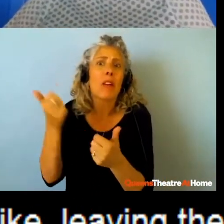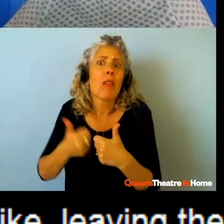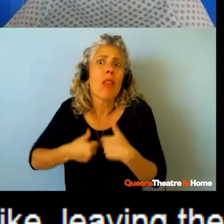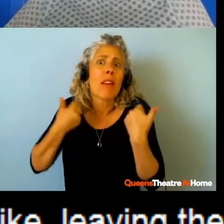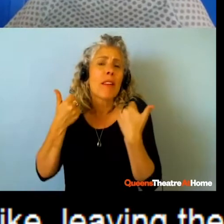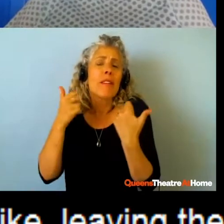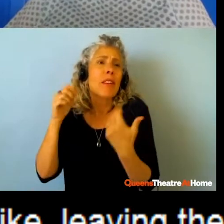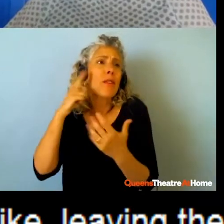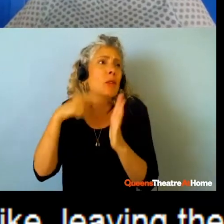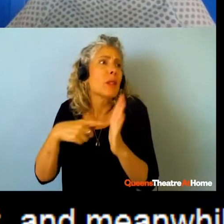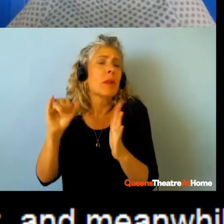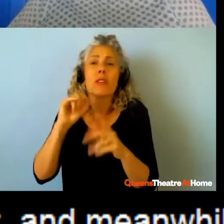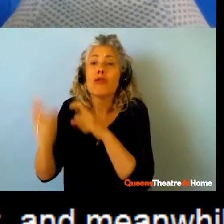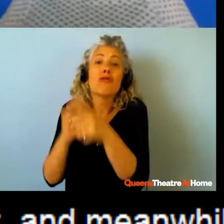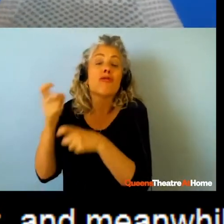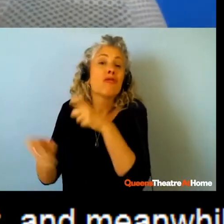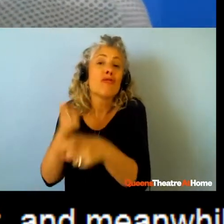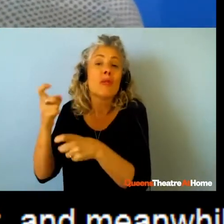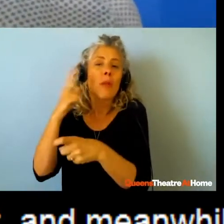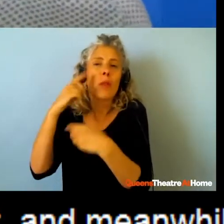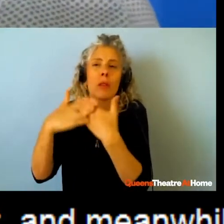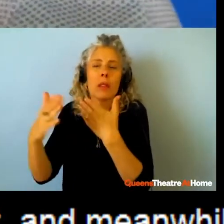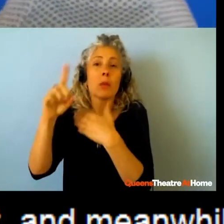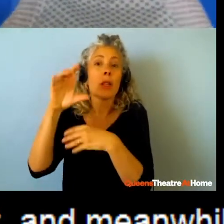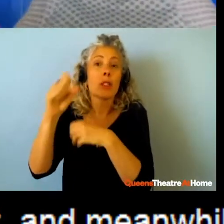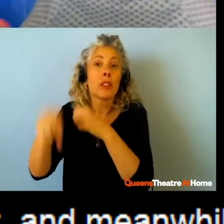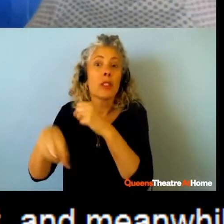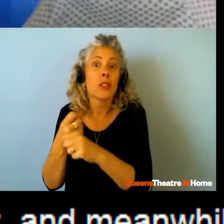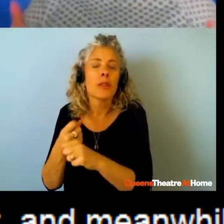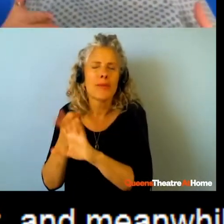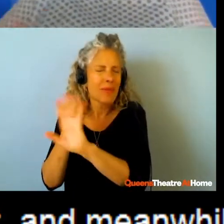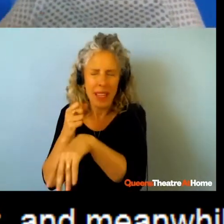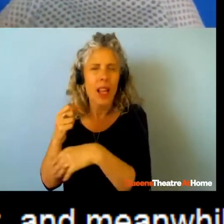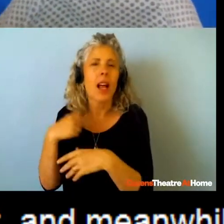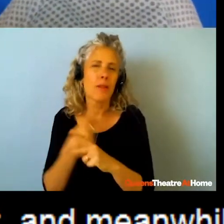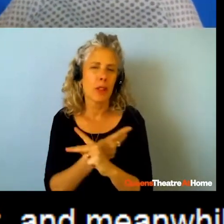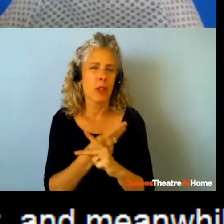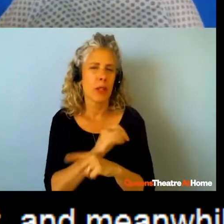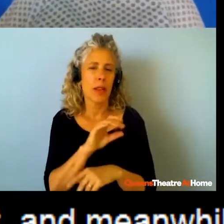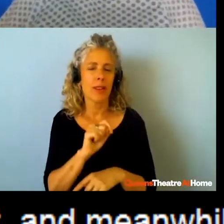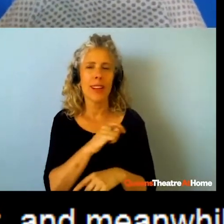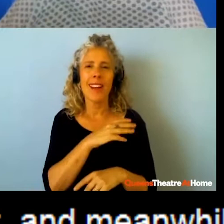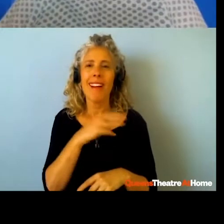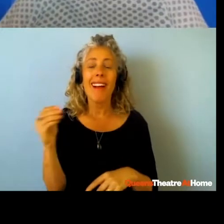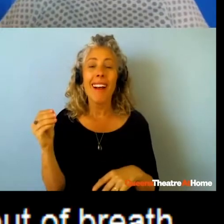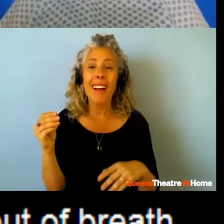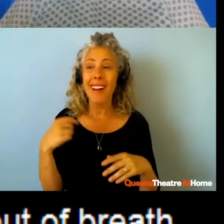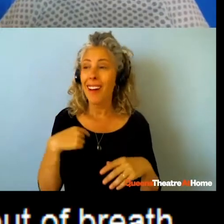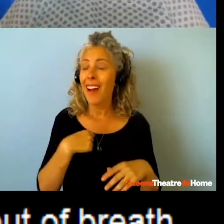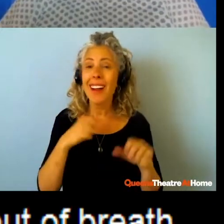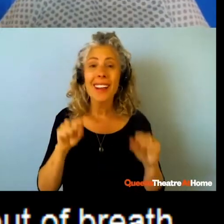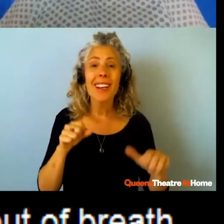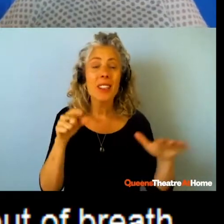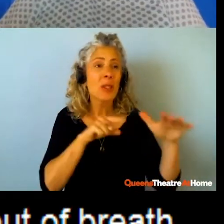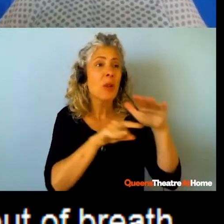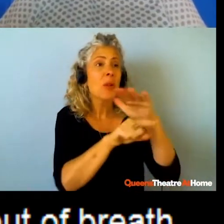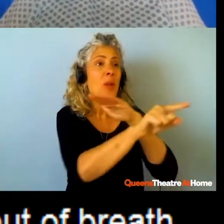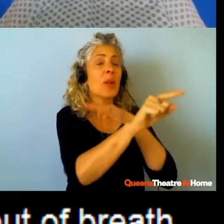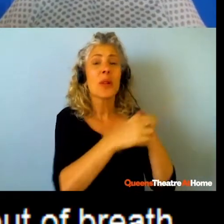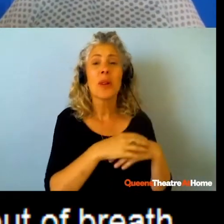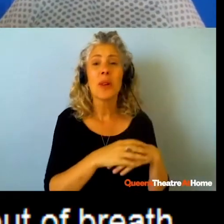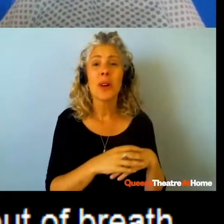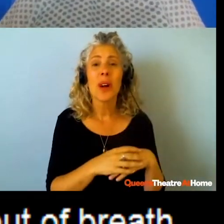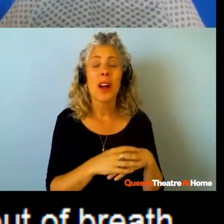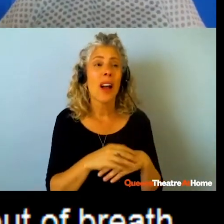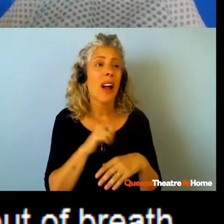years or something. Anyway, I'll figure it out, and meanwhile, I can finally go on an adventure. I won't be weak